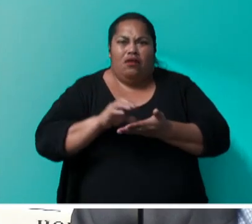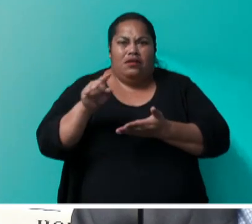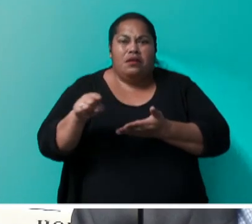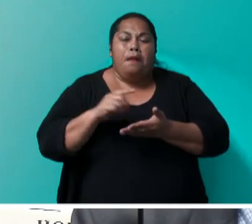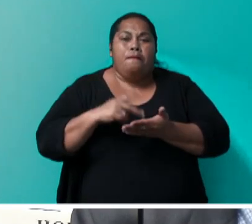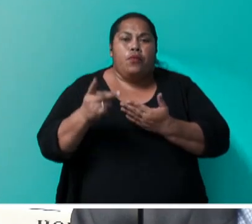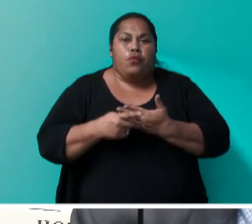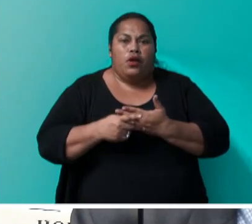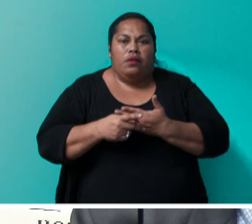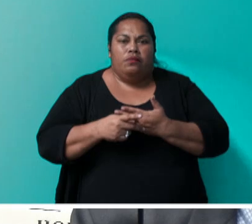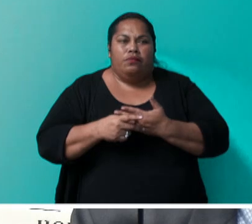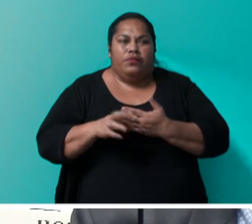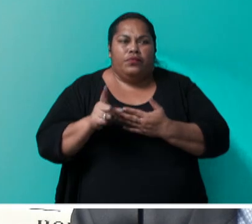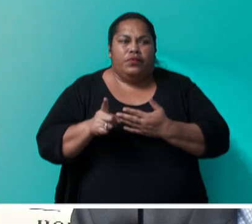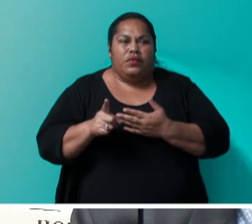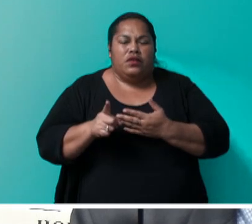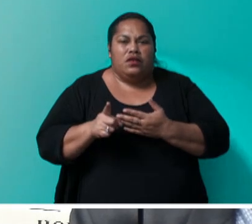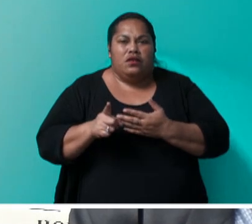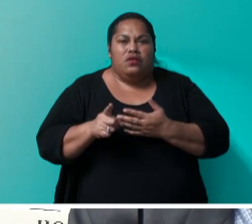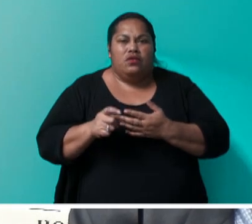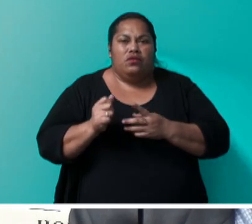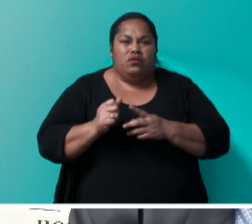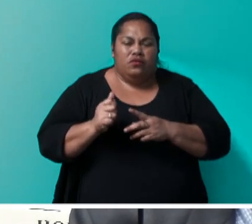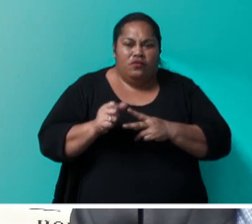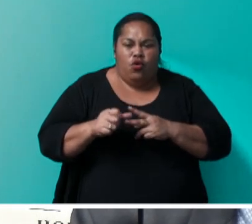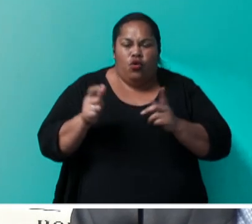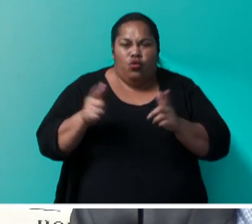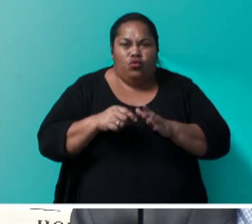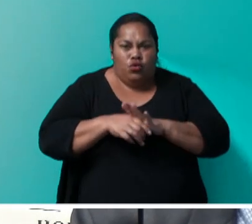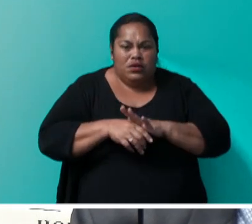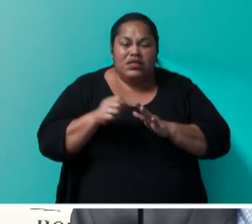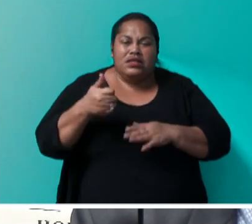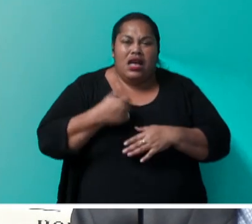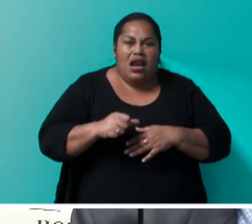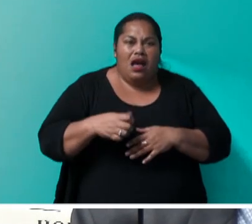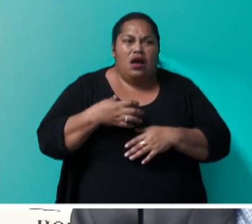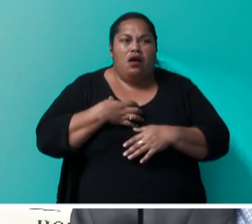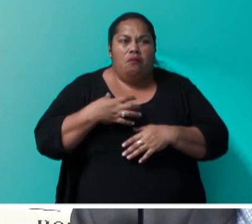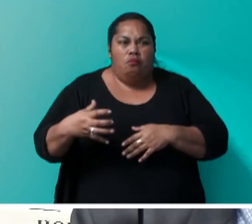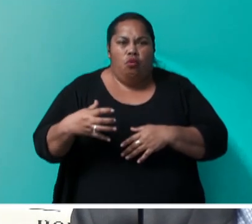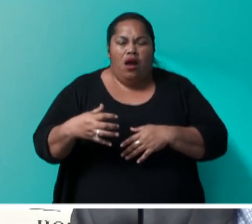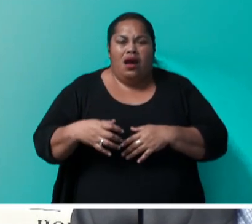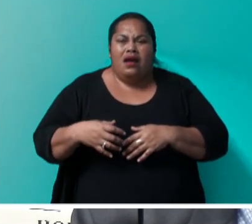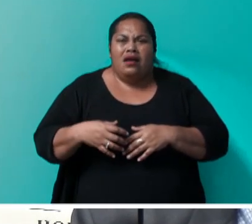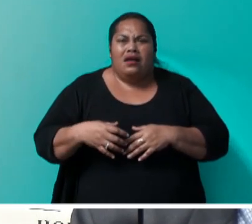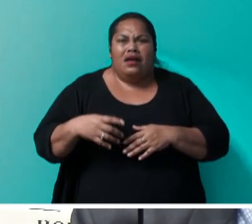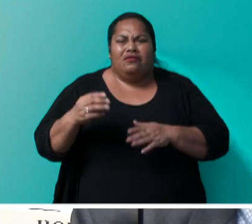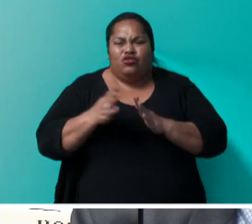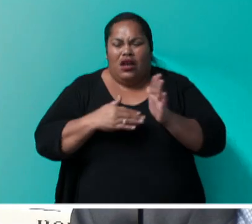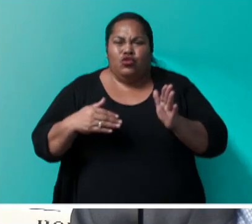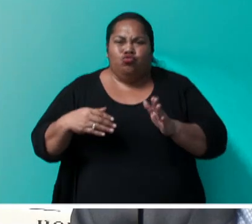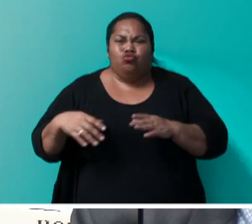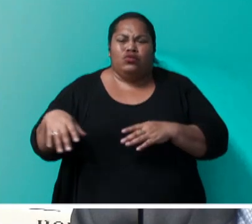access and replace unsafe log crossings. This has allowed more growers to transport the cane reliably